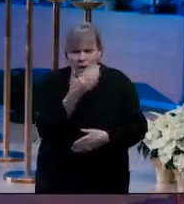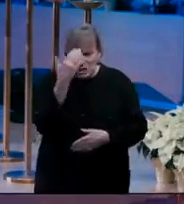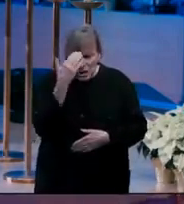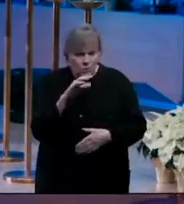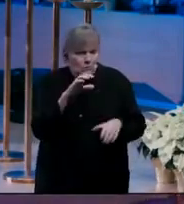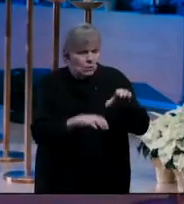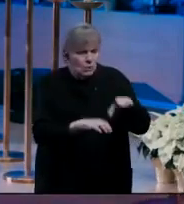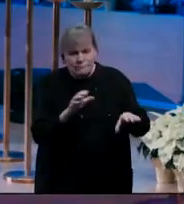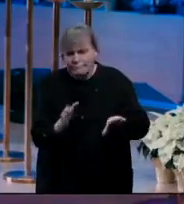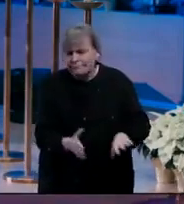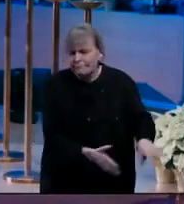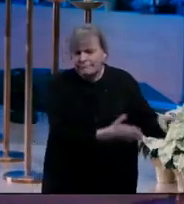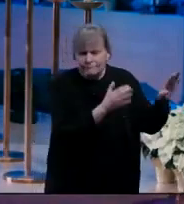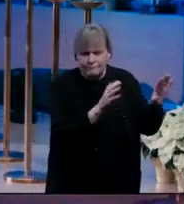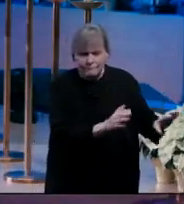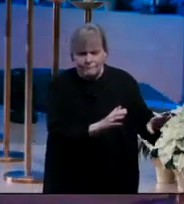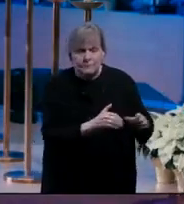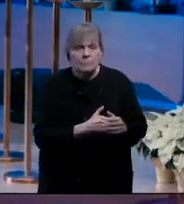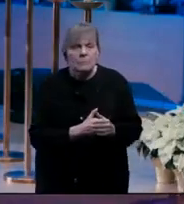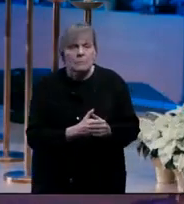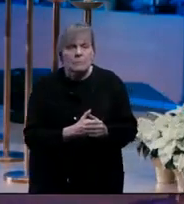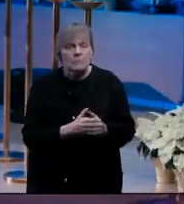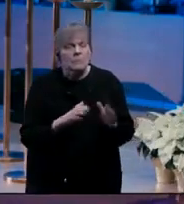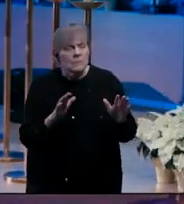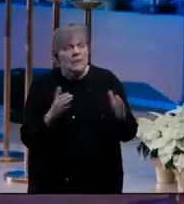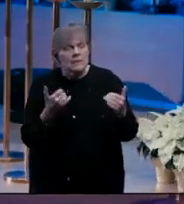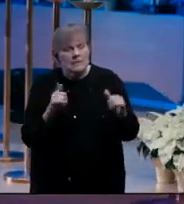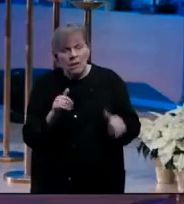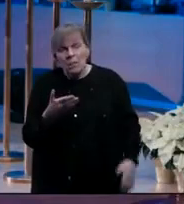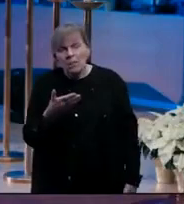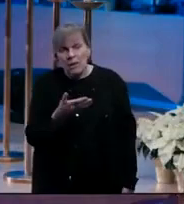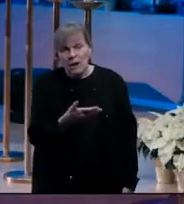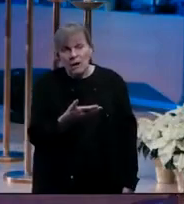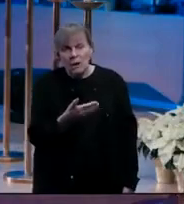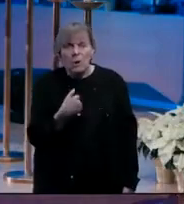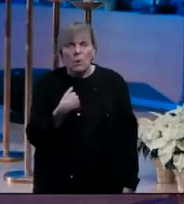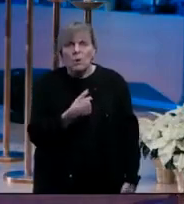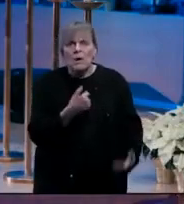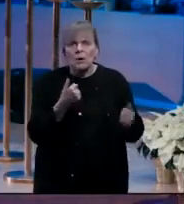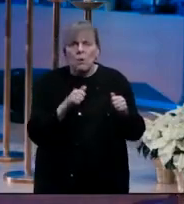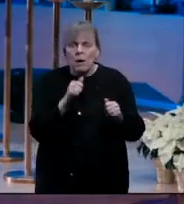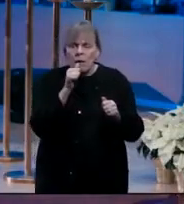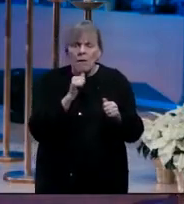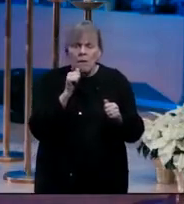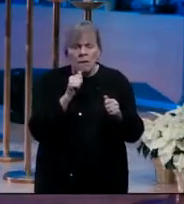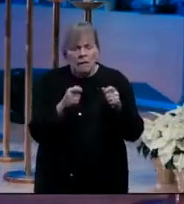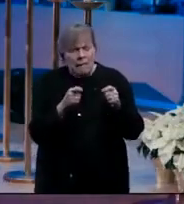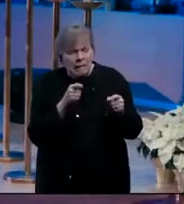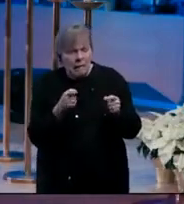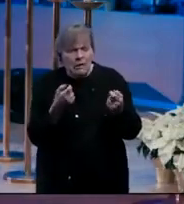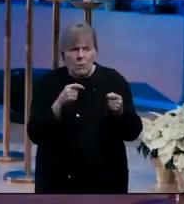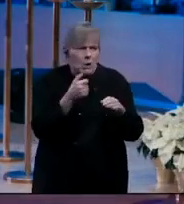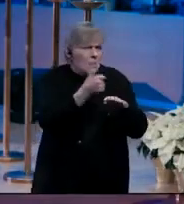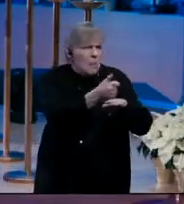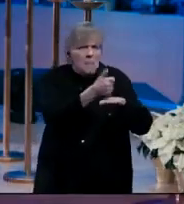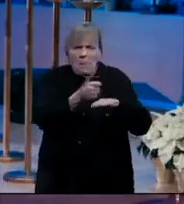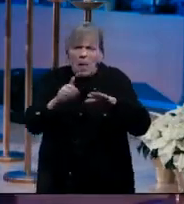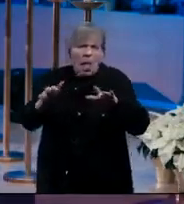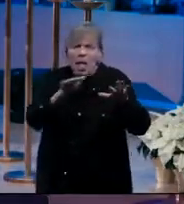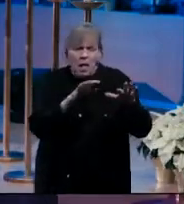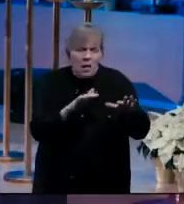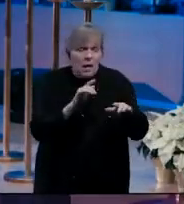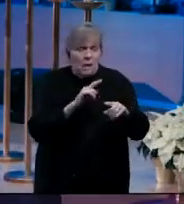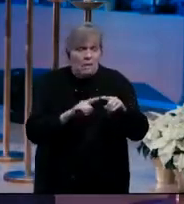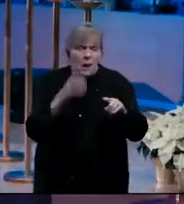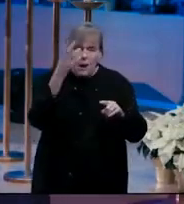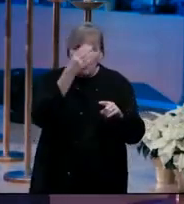move those stones in our own strength and own power, and yet they're still there. Or we try to cope with them, or we try to blame somebody else for